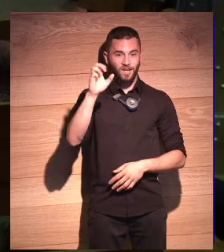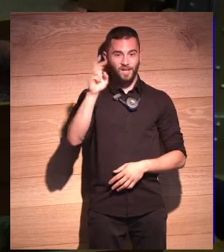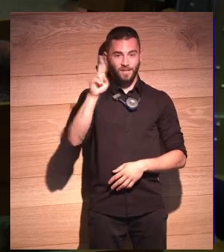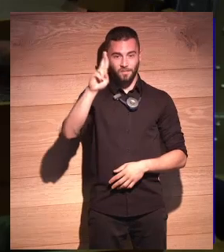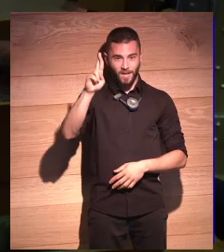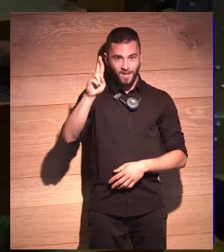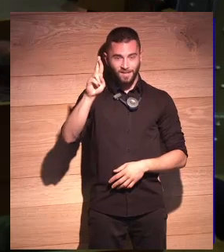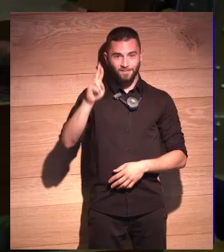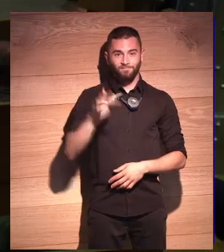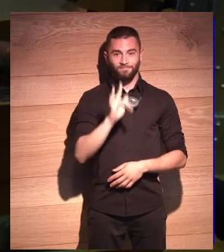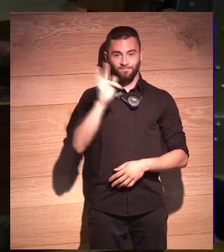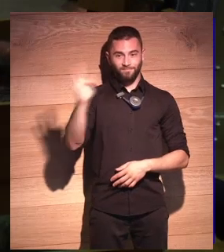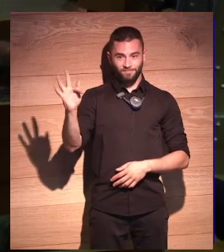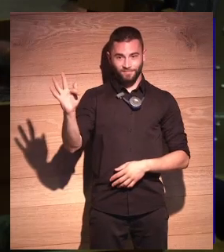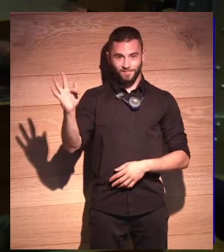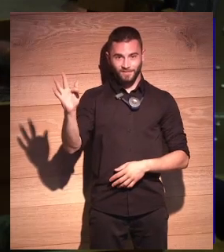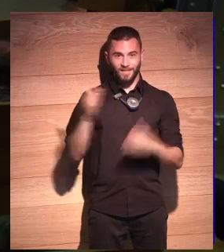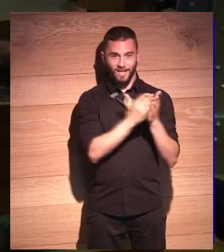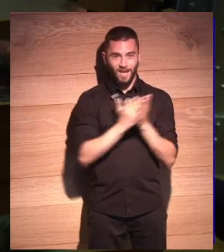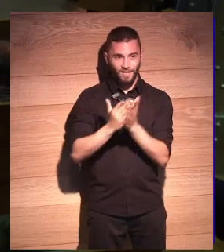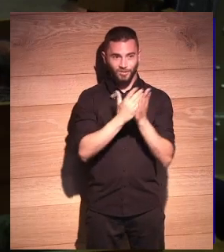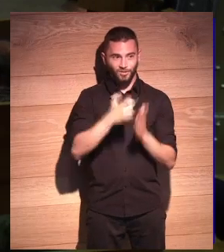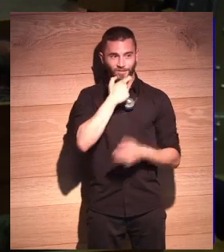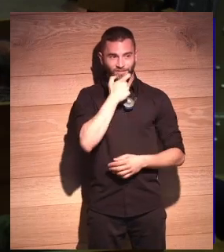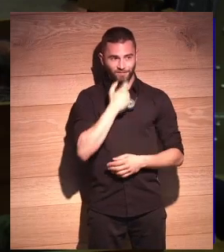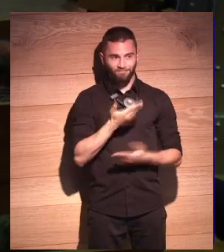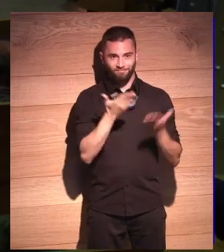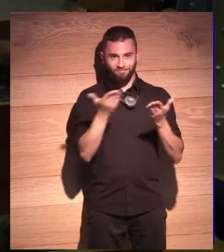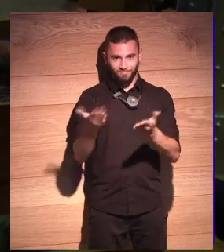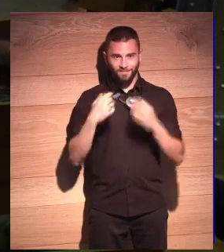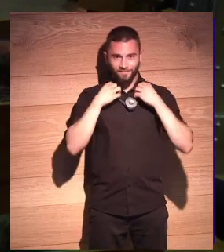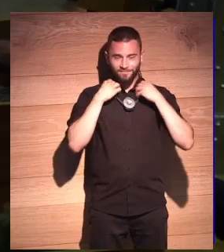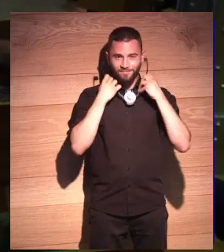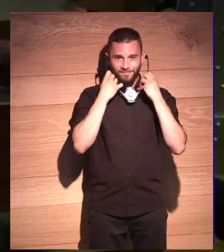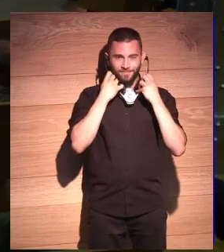Oliver Kiverwhite's turn from Rewind Study.